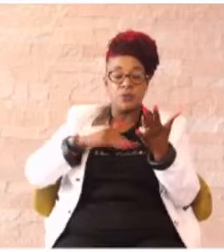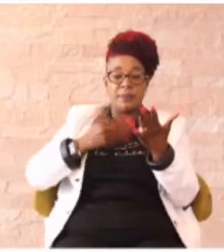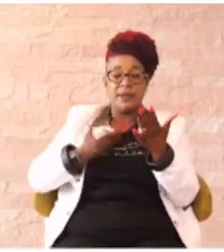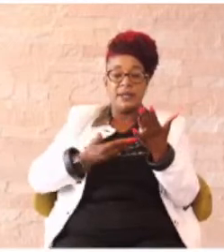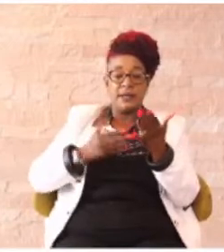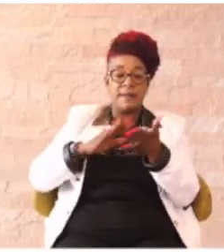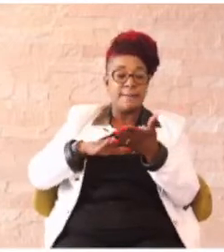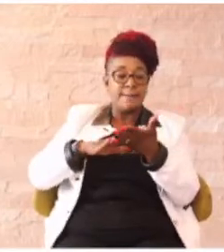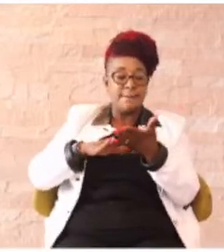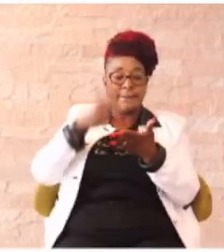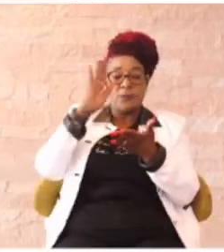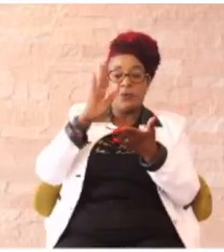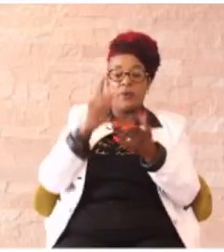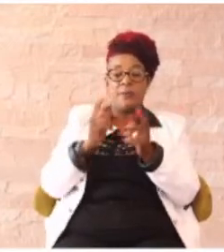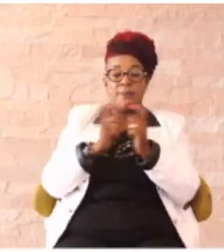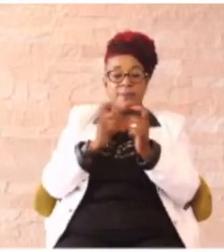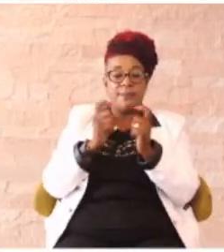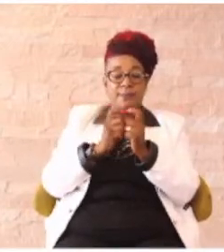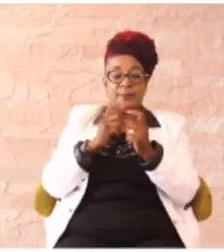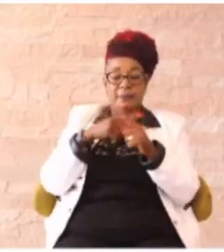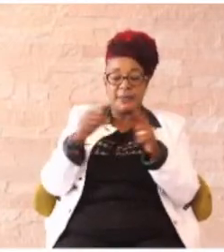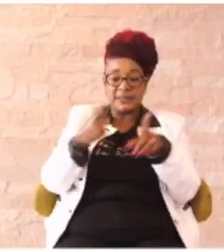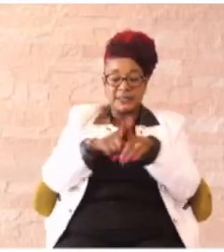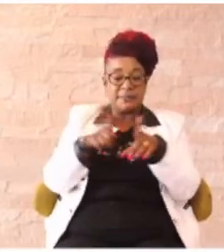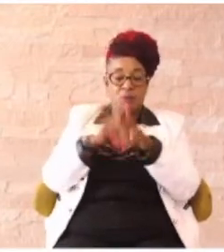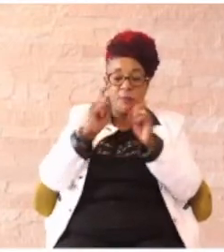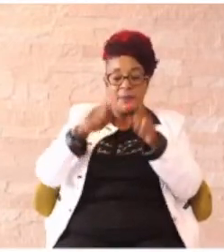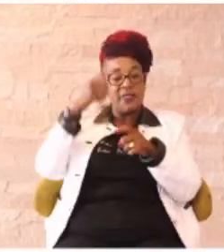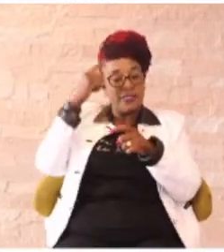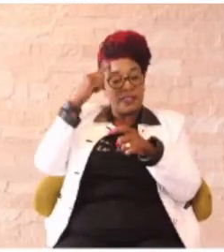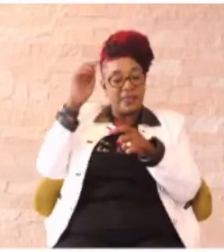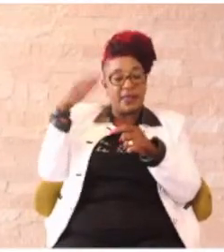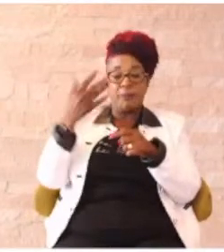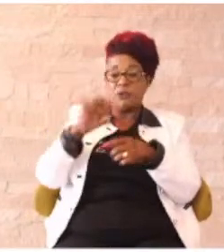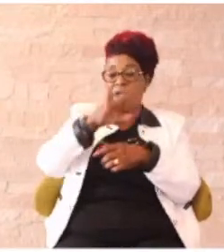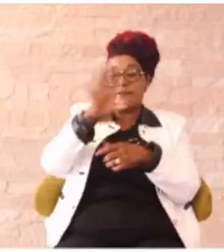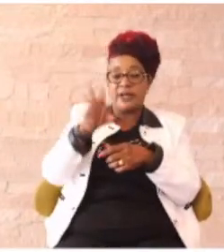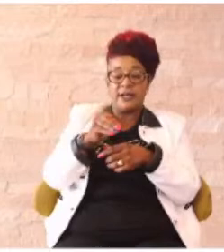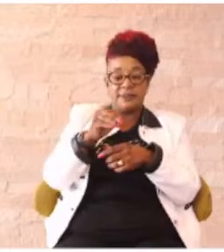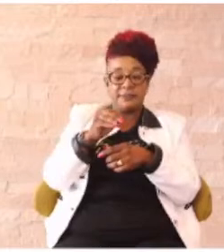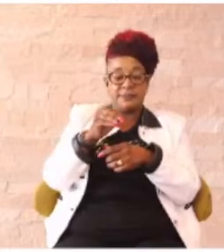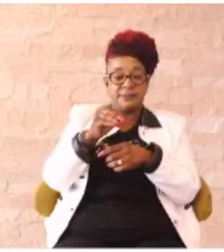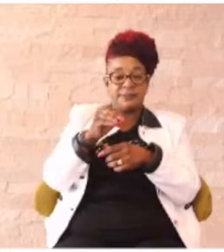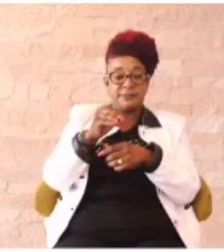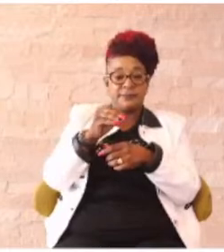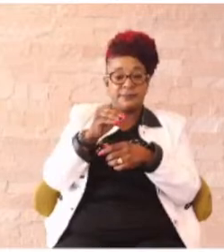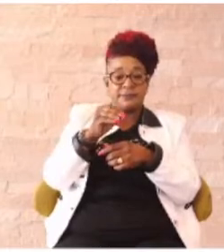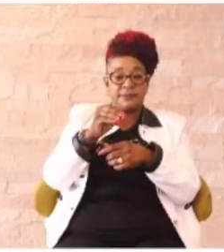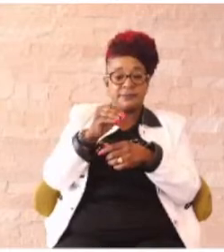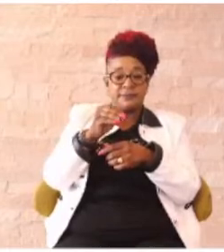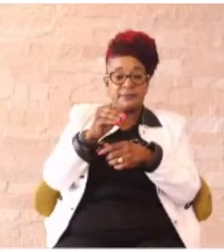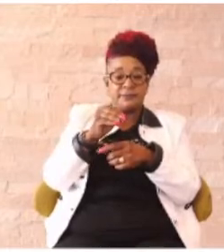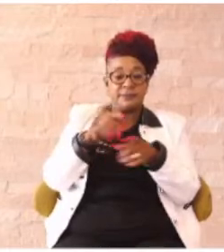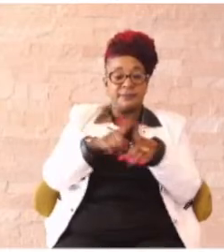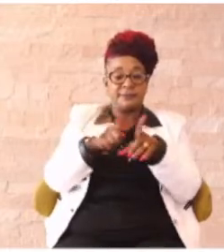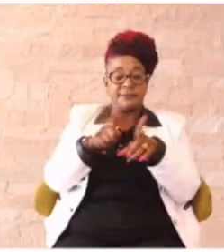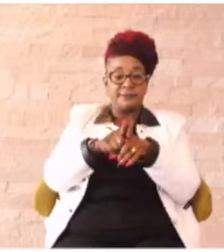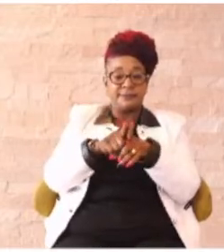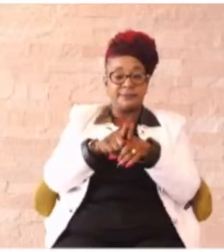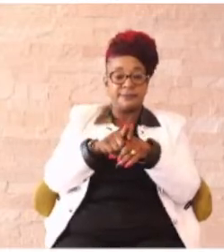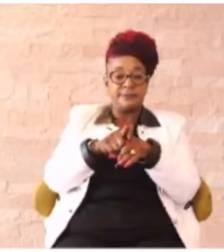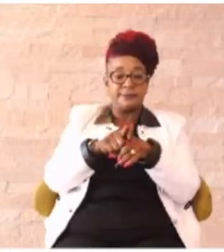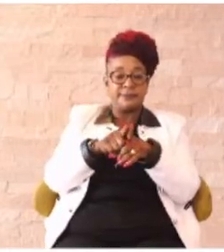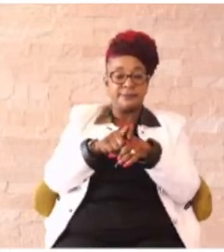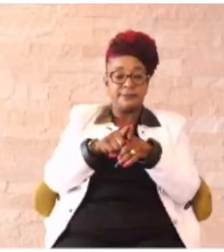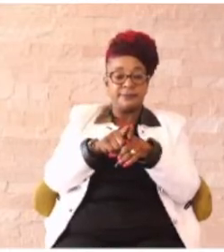in all over Africa, and this is what I get from this learning event. What I'm excited for is that, as